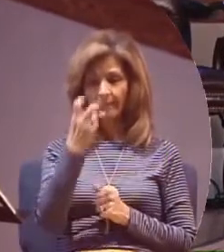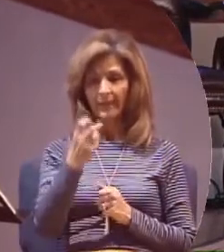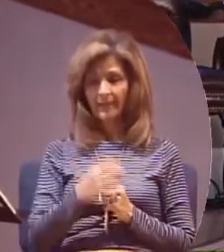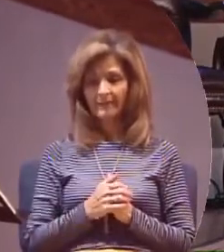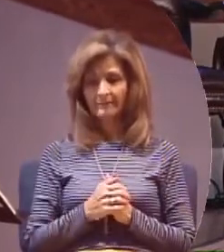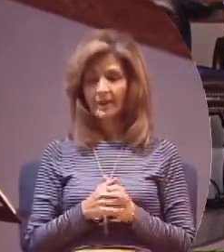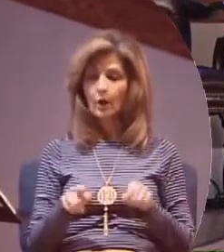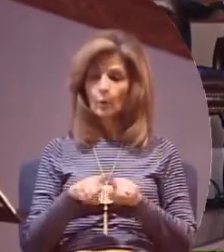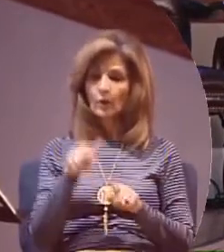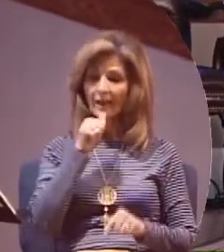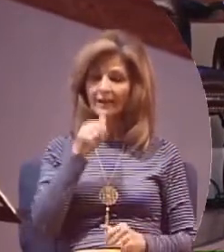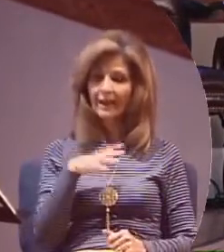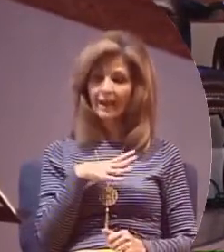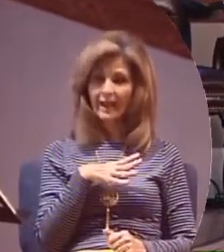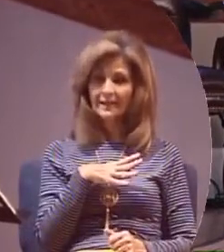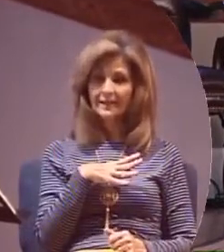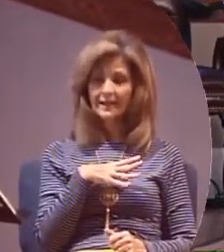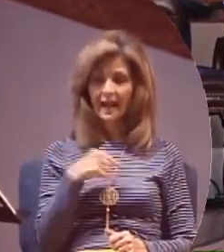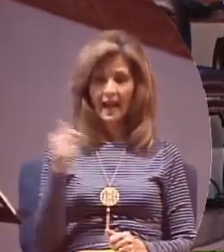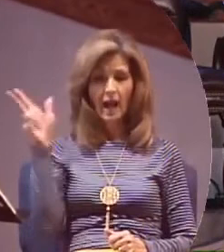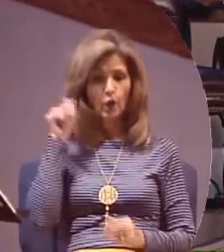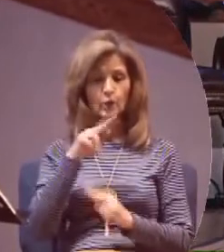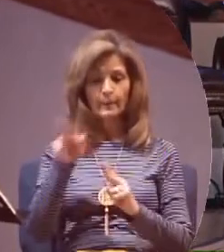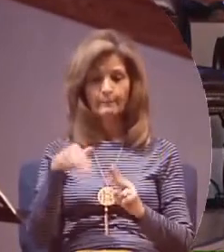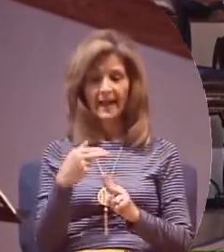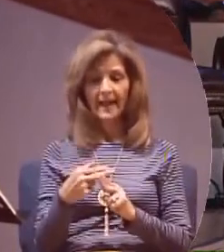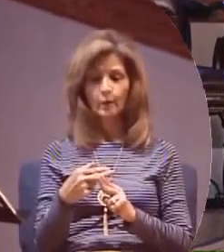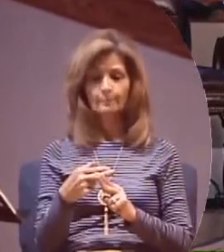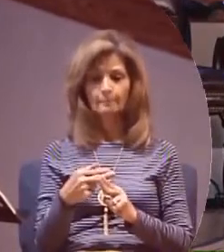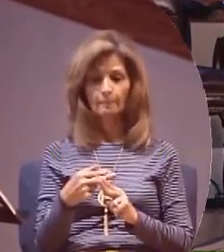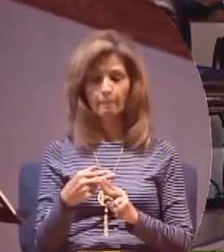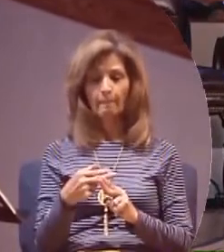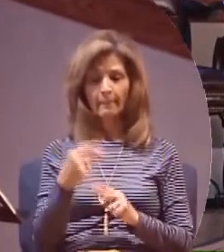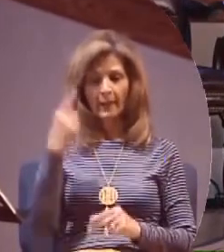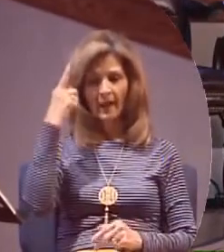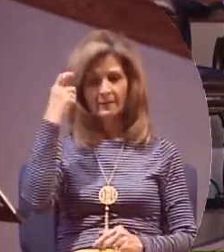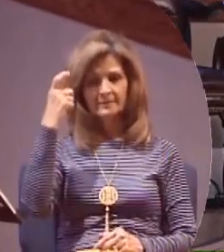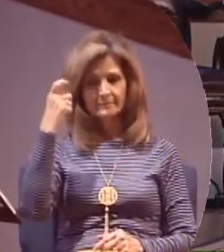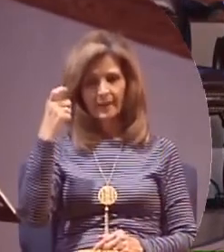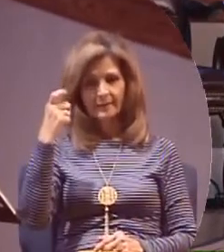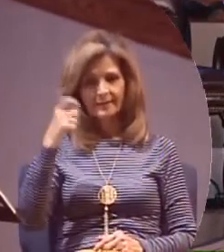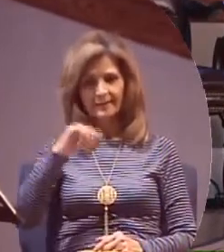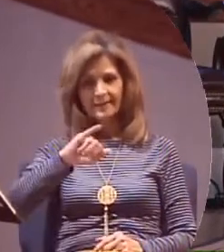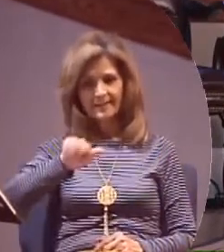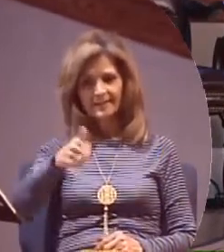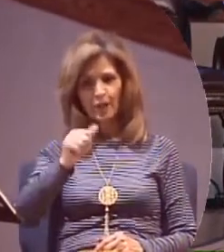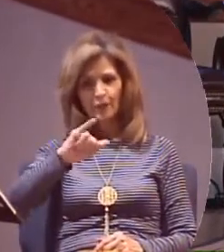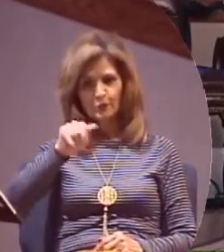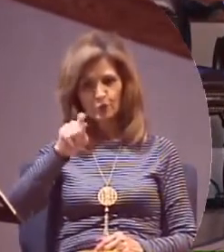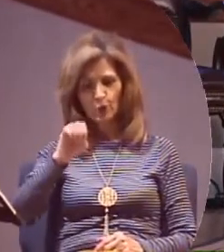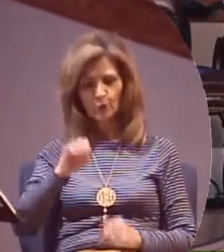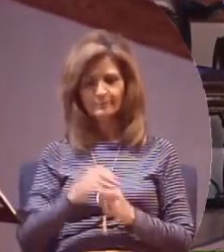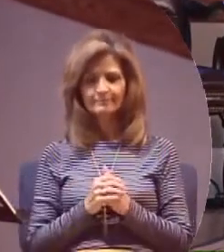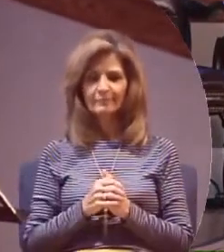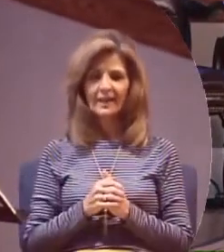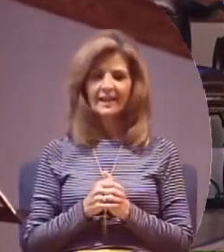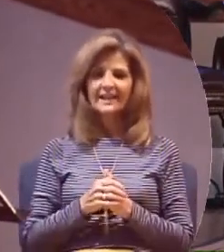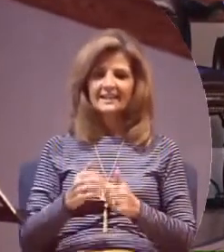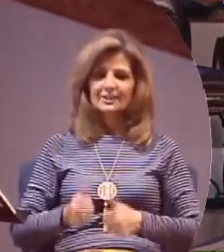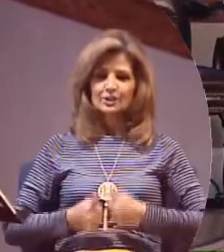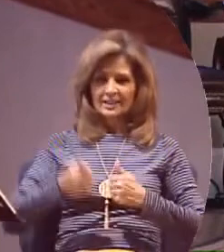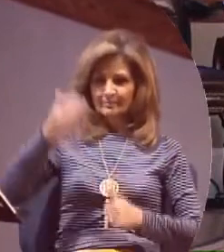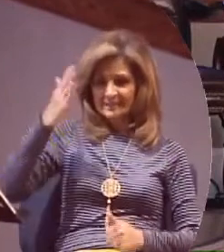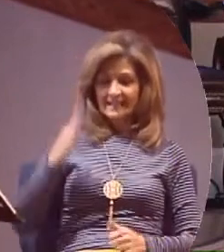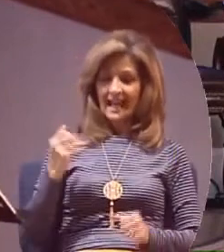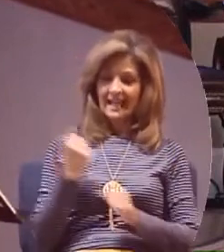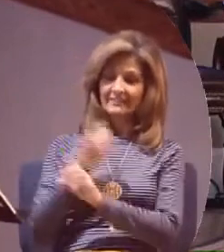Unbelief. We're like the lady that I heard about one time, and she lived in the shadow of this big mountain. And because she lived in the shadow